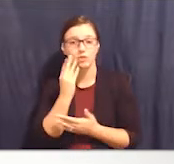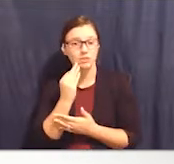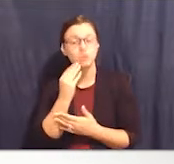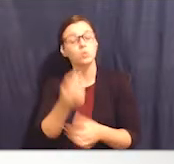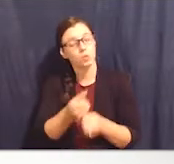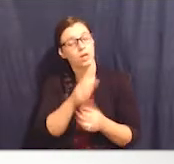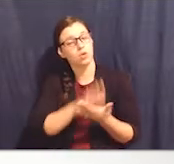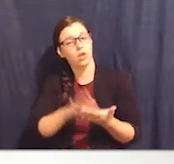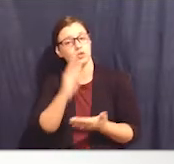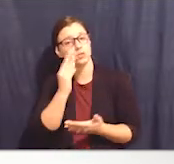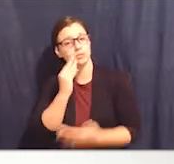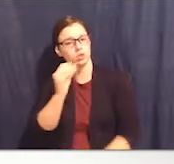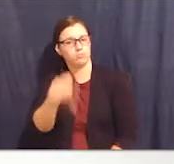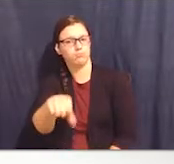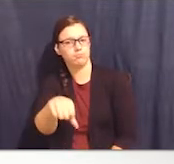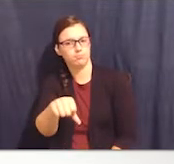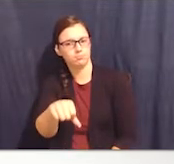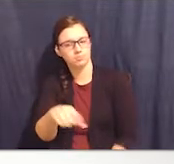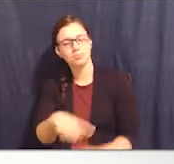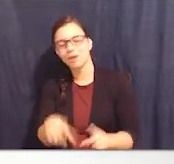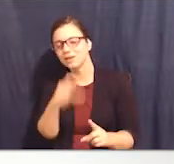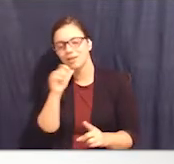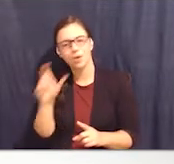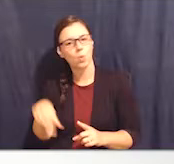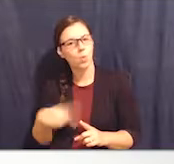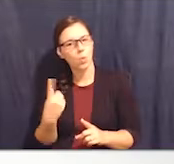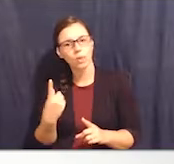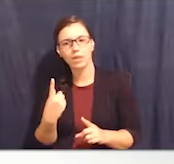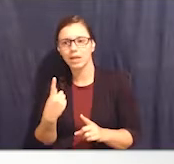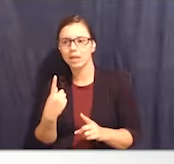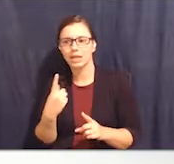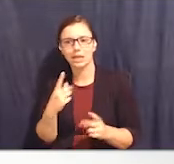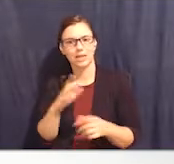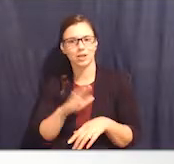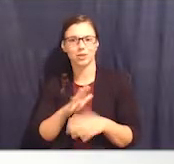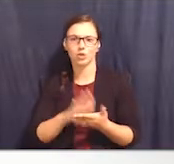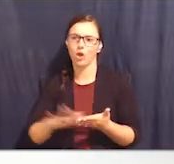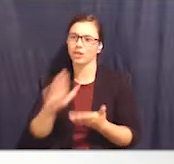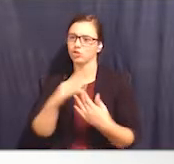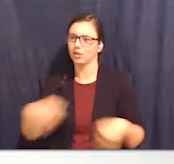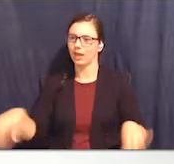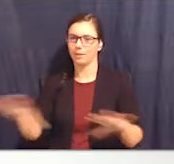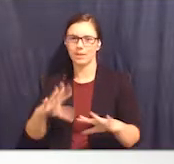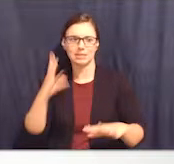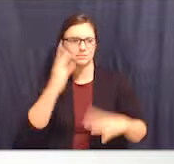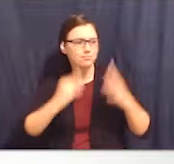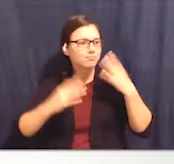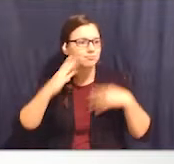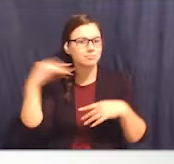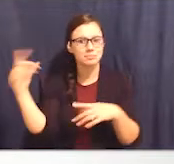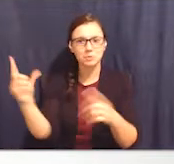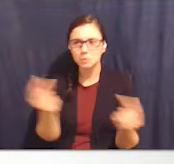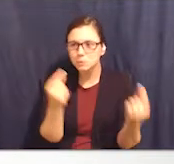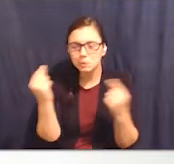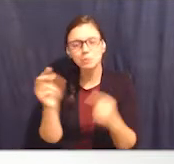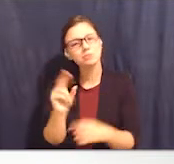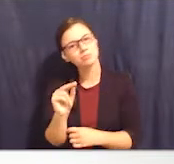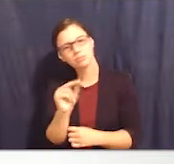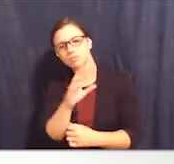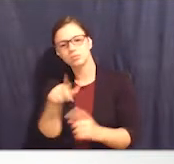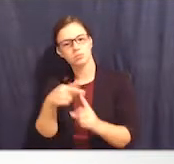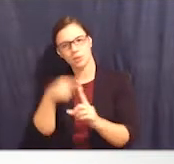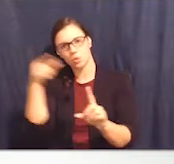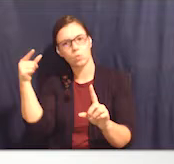and they may not have the stamina to be able to handle the full 12 hours. But these programs are inclusive. Now, students may audit